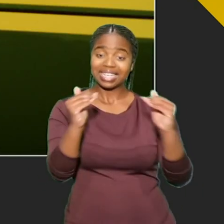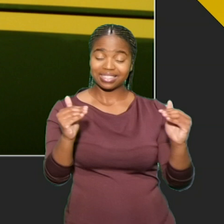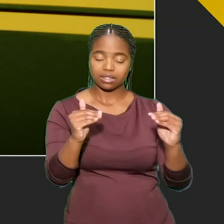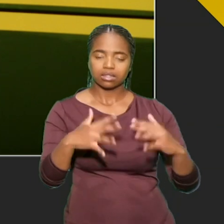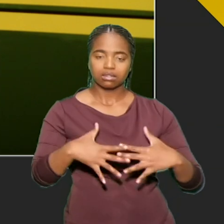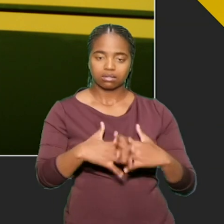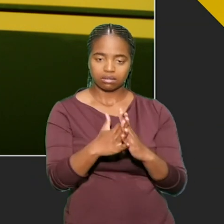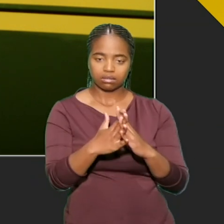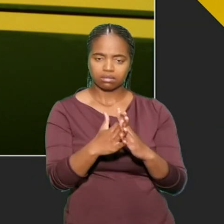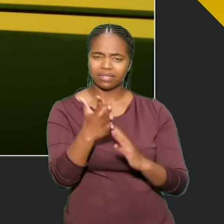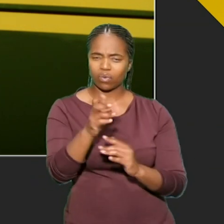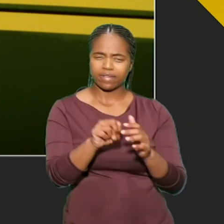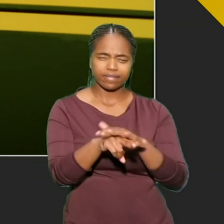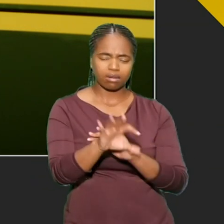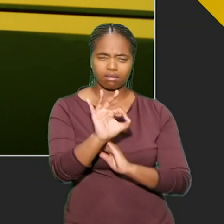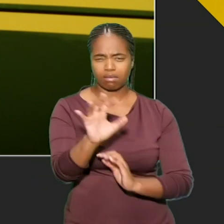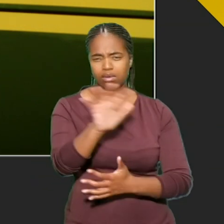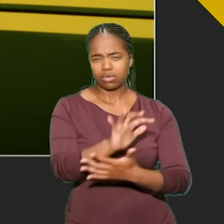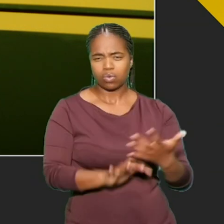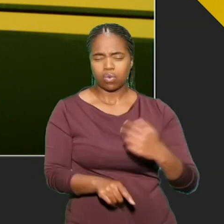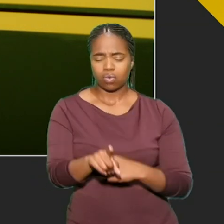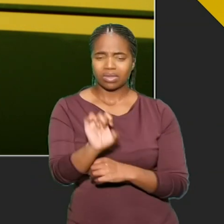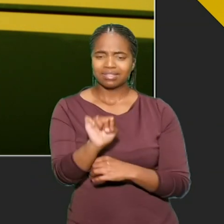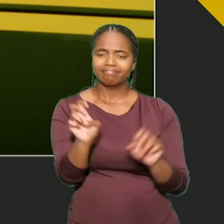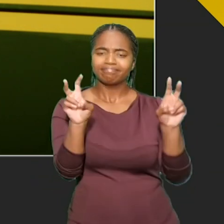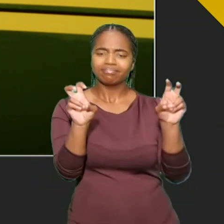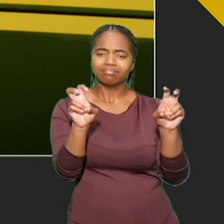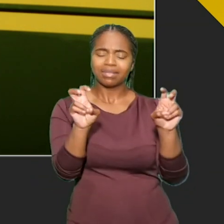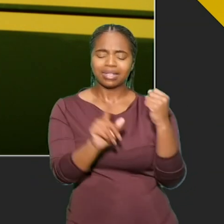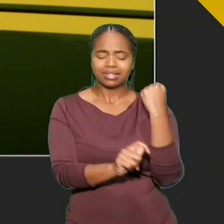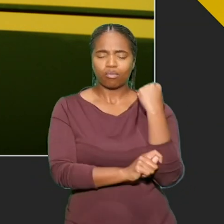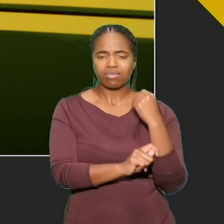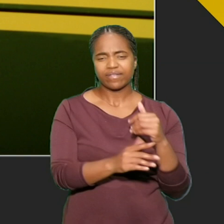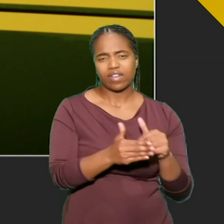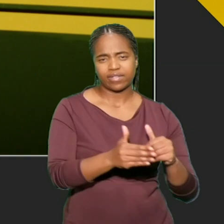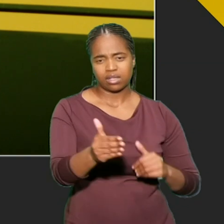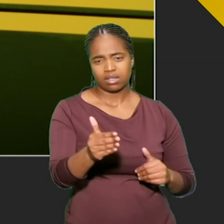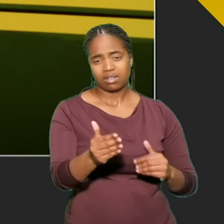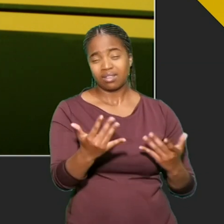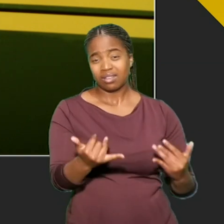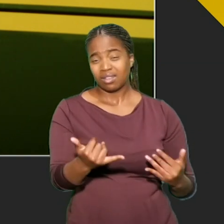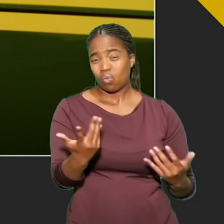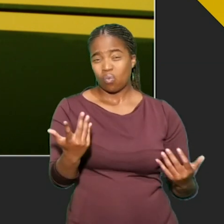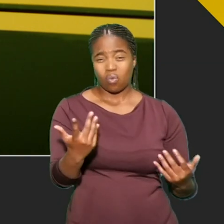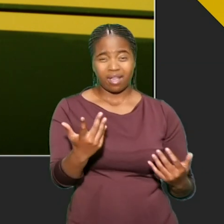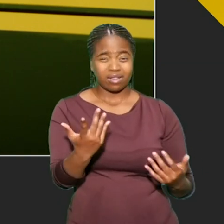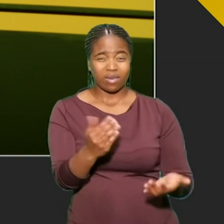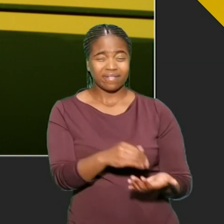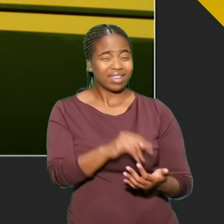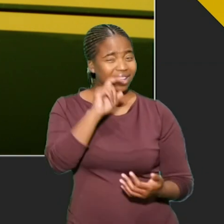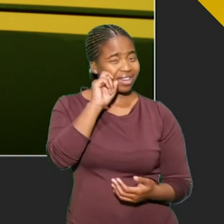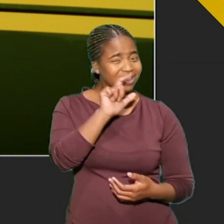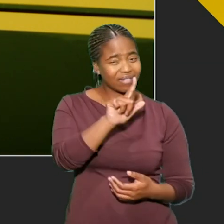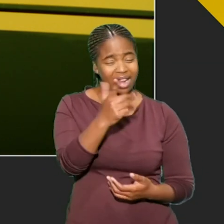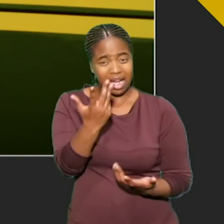for this for le video lena and the story which is titled Temporary Forever, talking about, imagine 7 years ufika and now the age